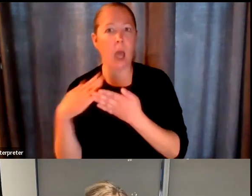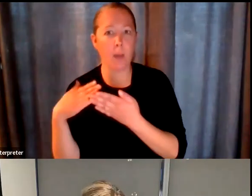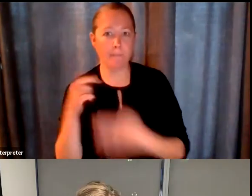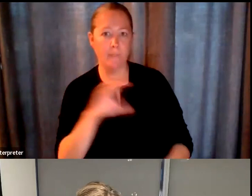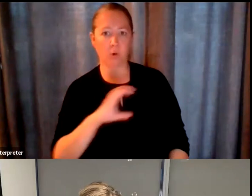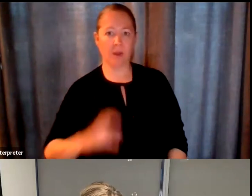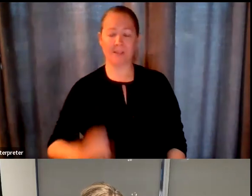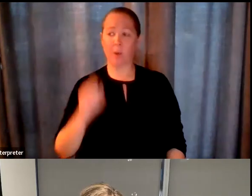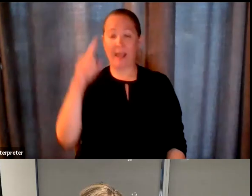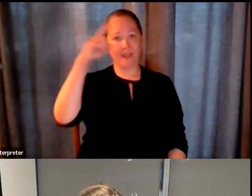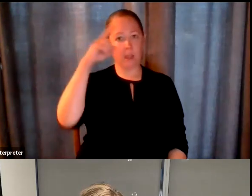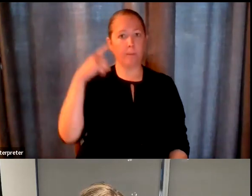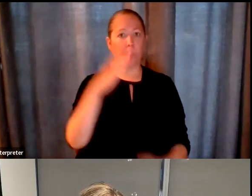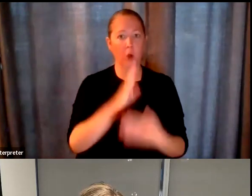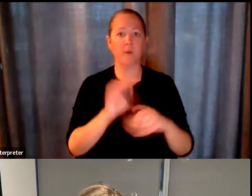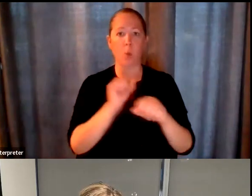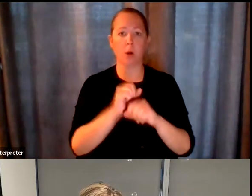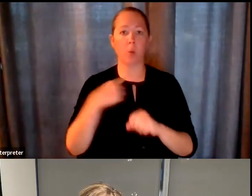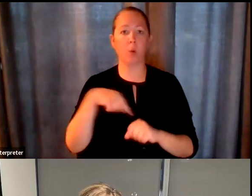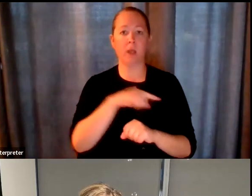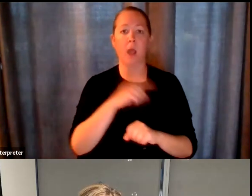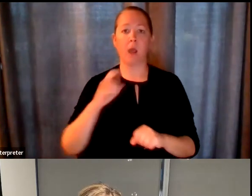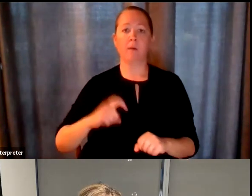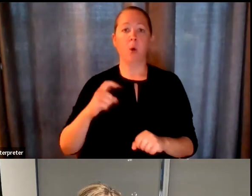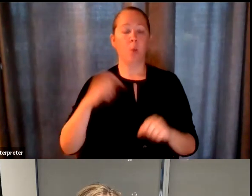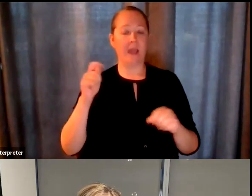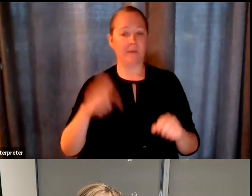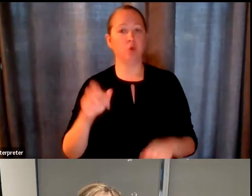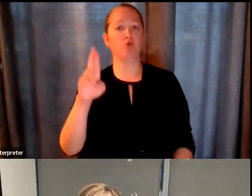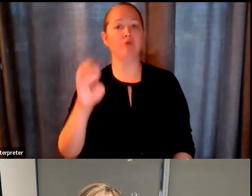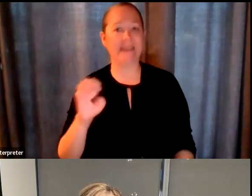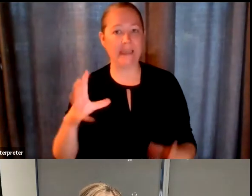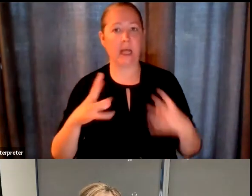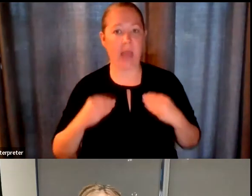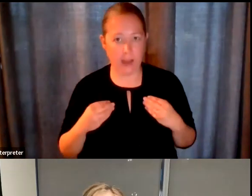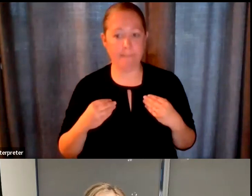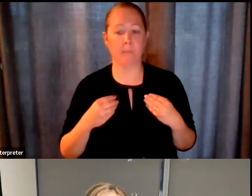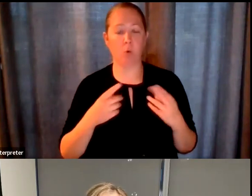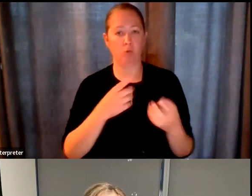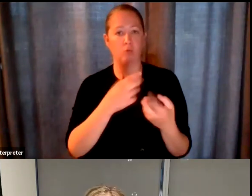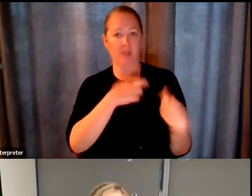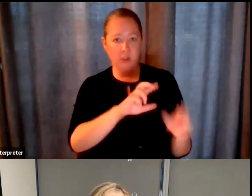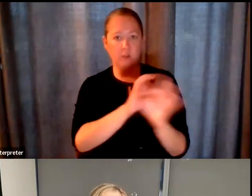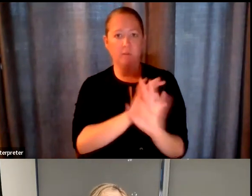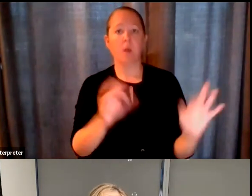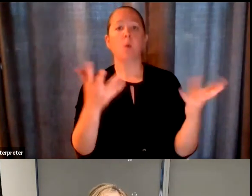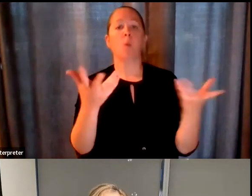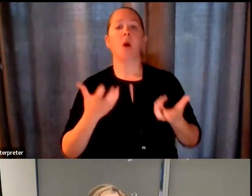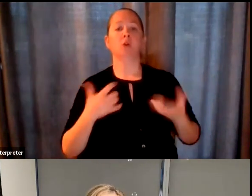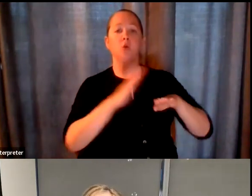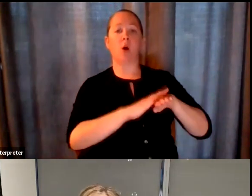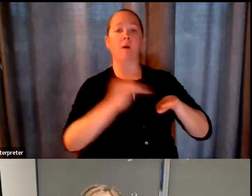reclaim religious freedom. And, you know, so part of what we want to do is actually call for a national